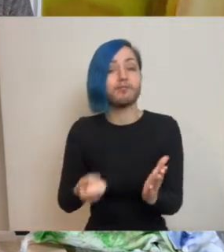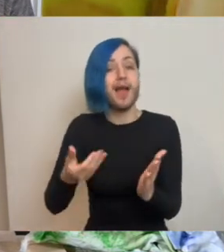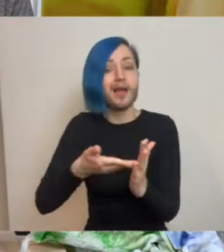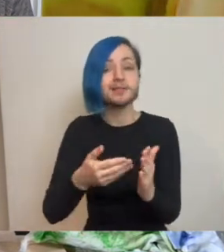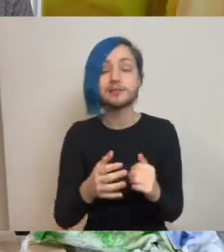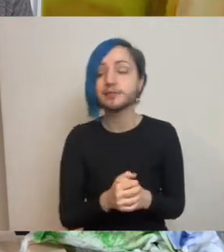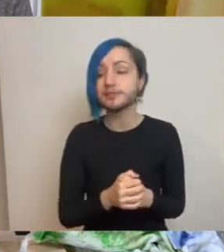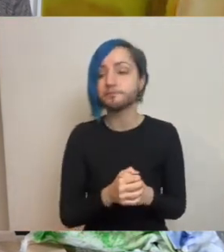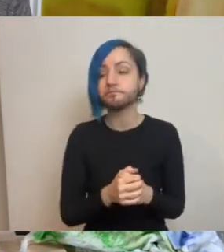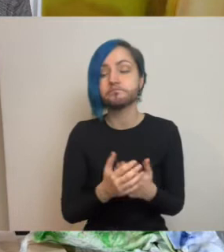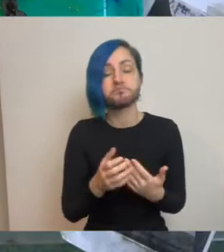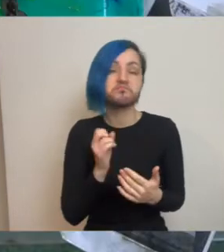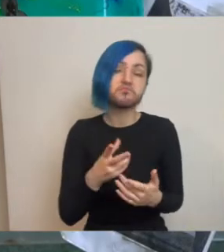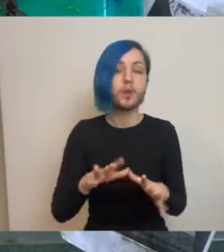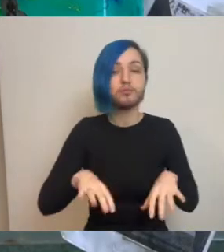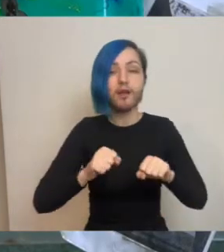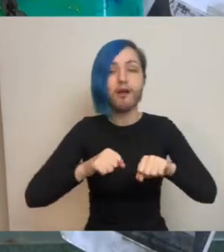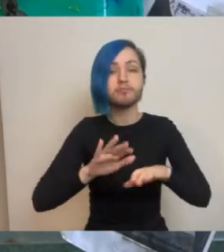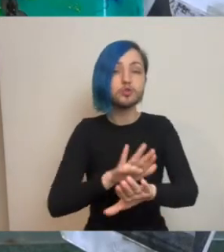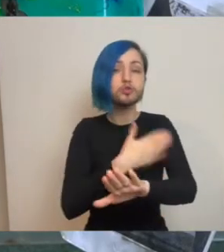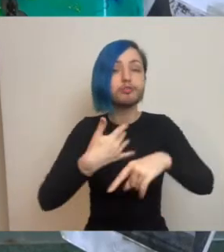add, let's say, a green background.